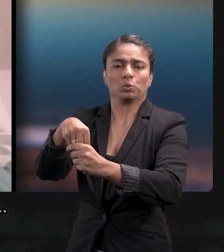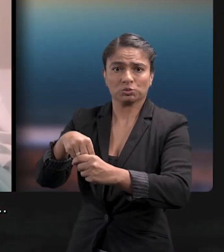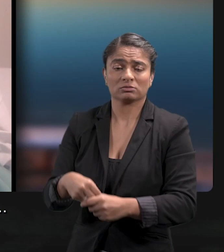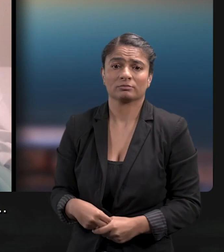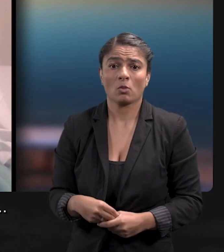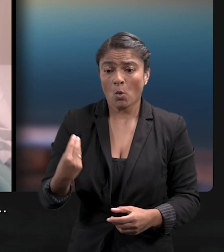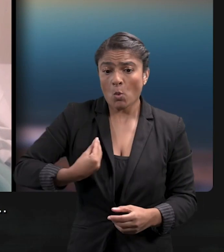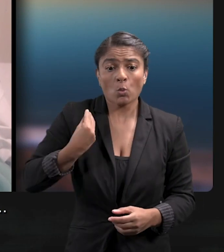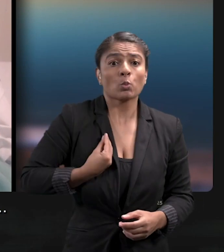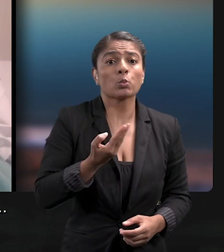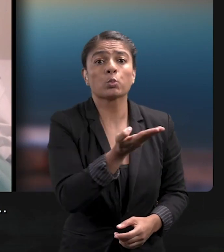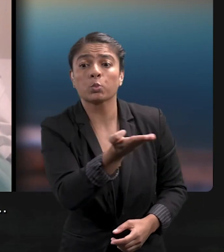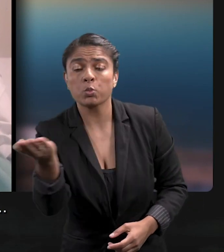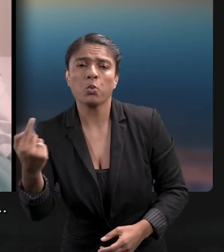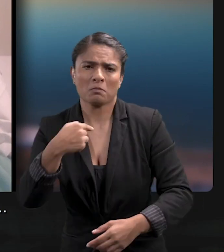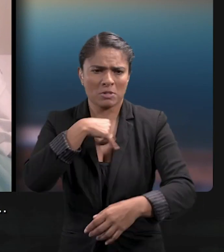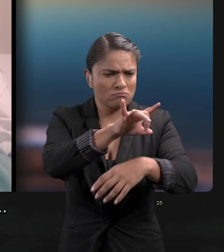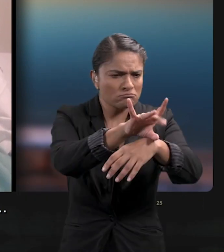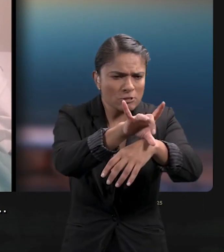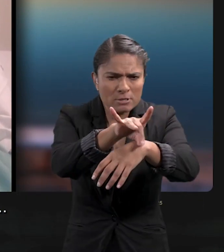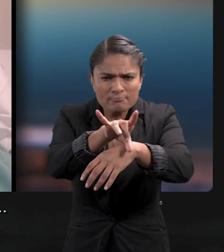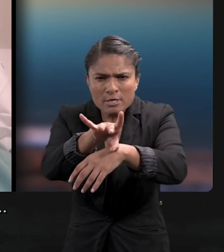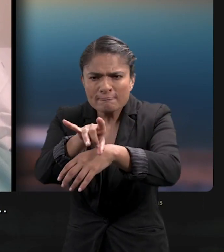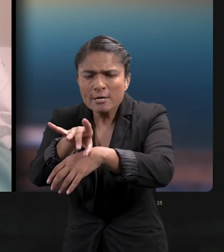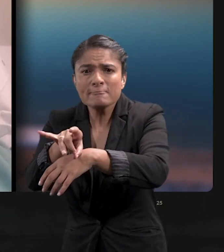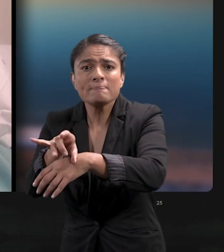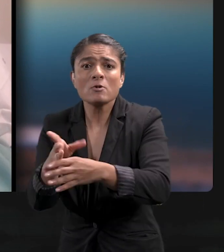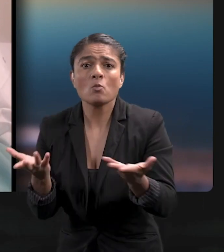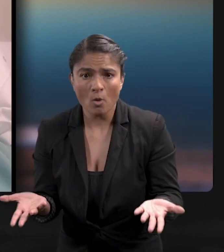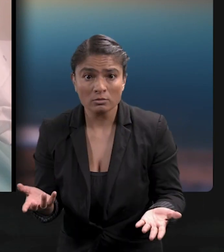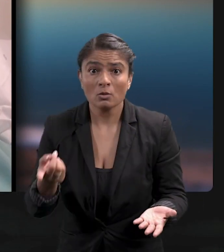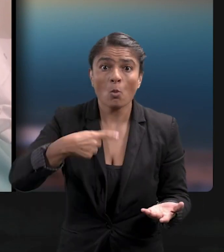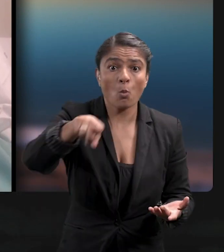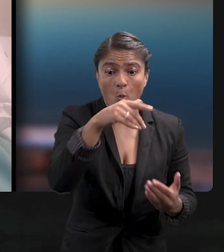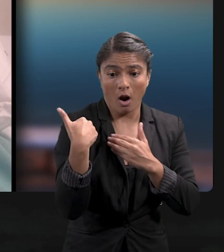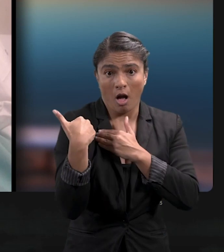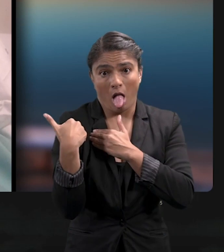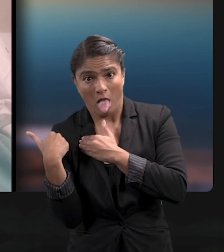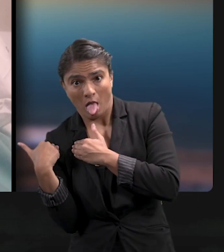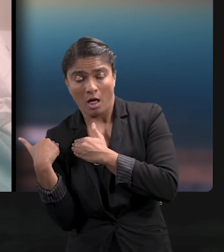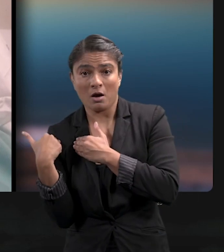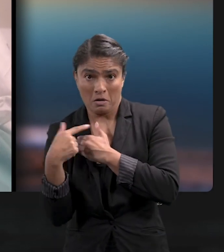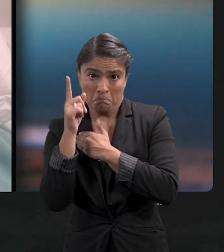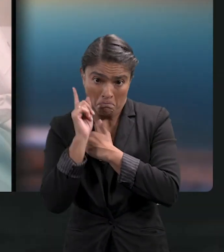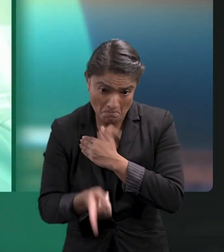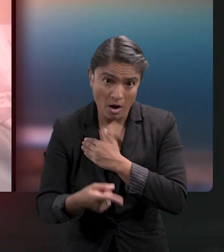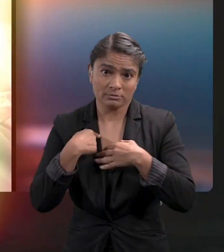enka ifang batho ba batjha ke gore you are not obligated gore o